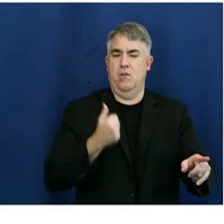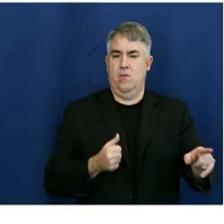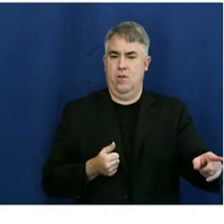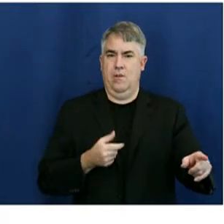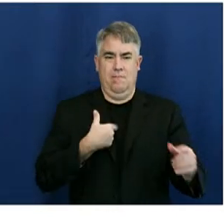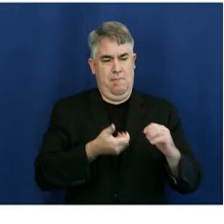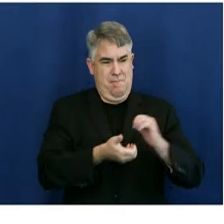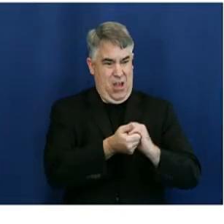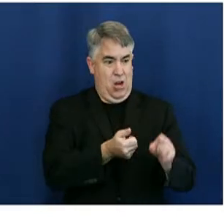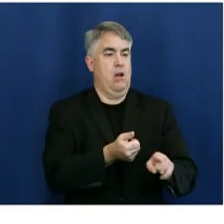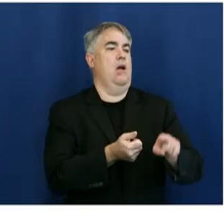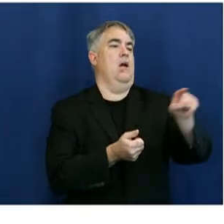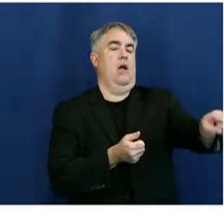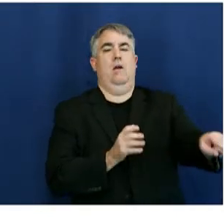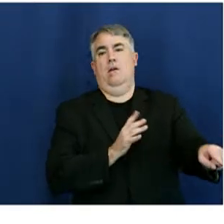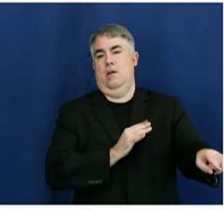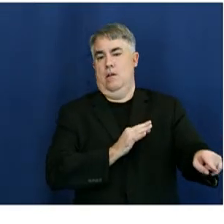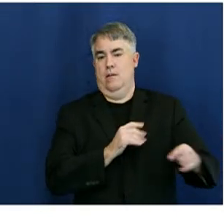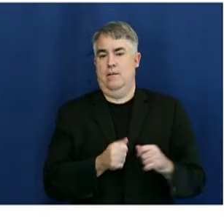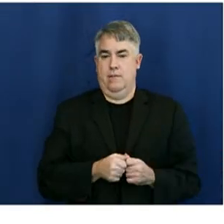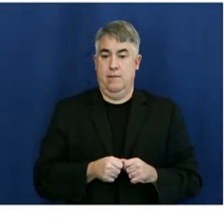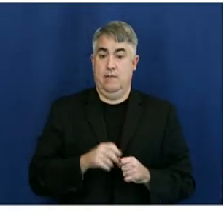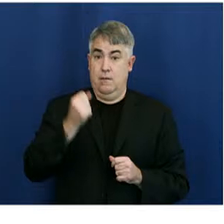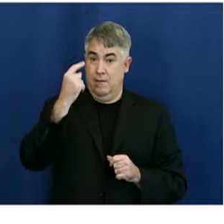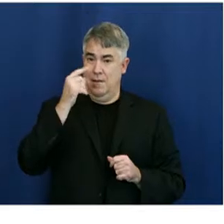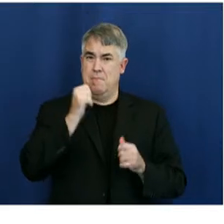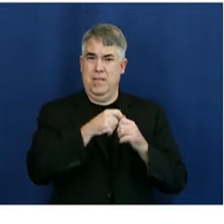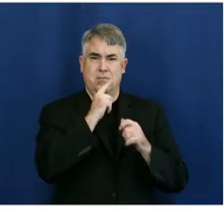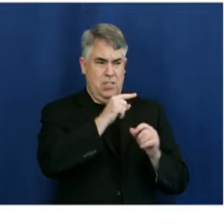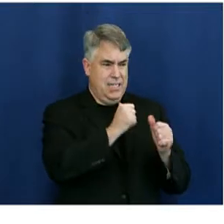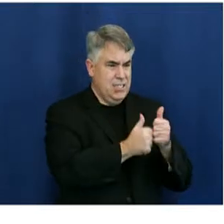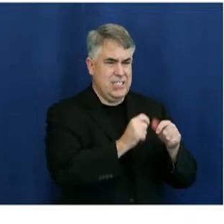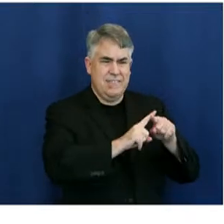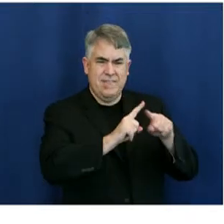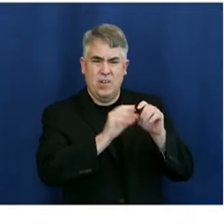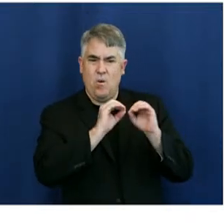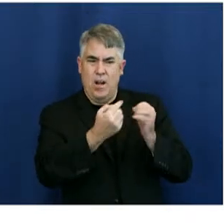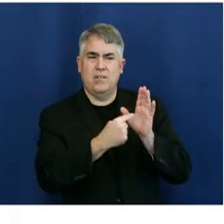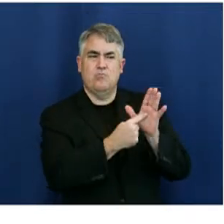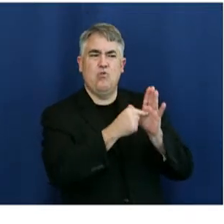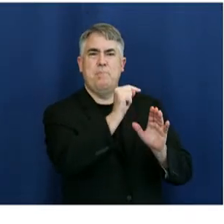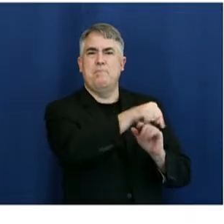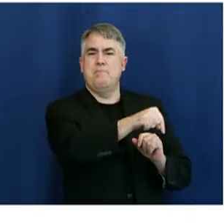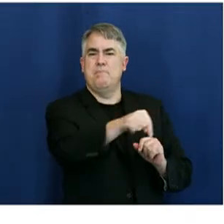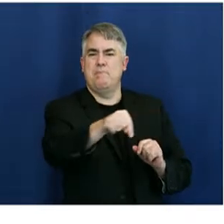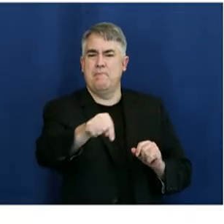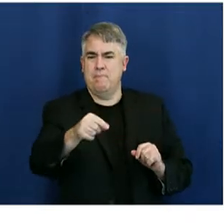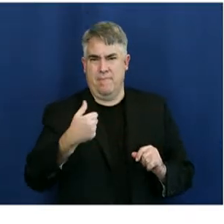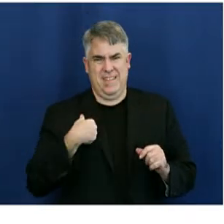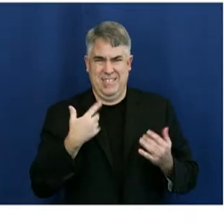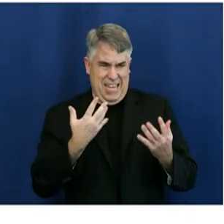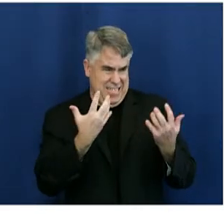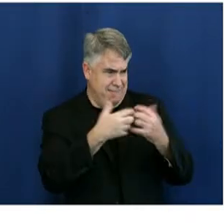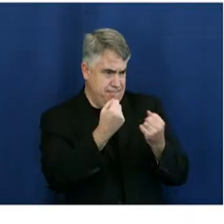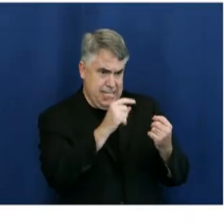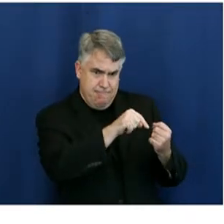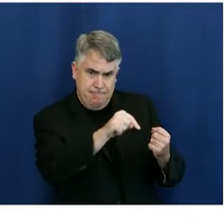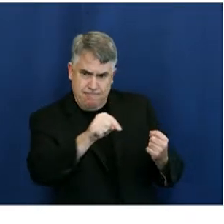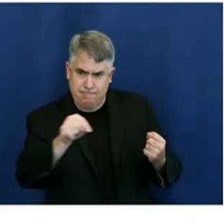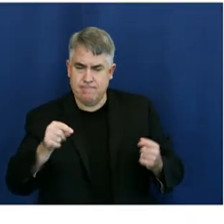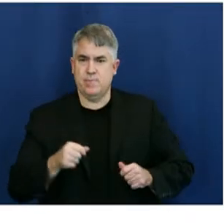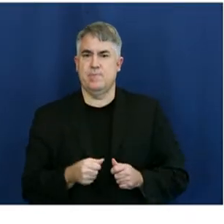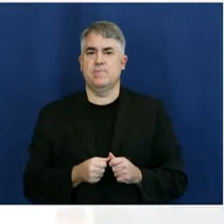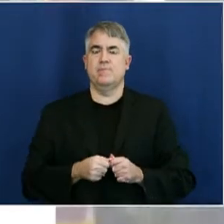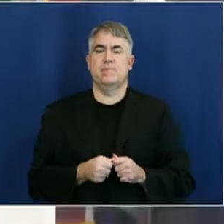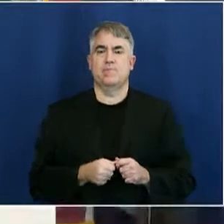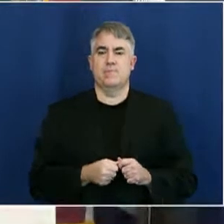and making sure that every neighbor is getting an appointment as soon as the vaccines are available. One of the things that we will be providing to all of